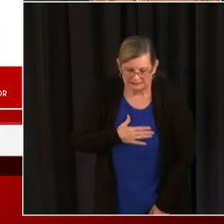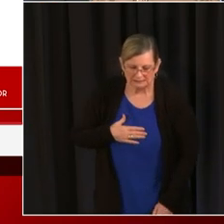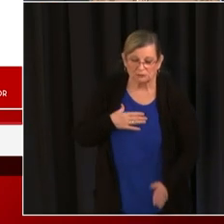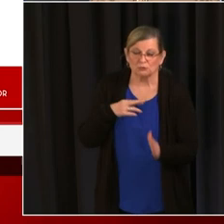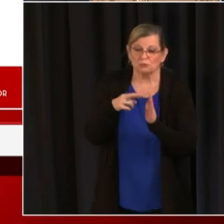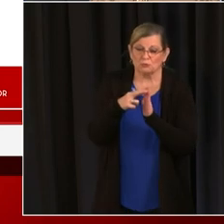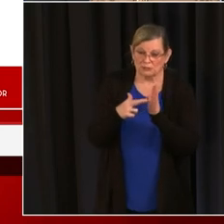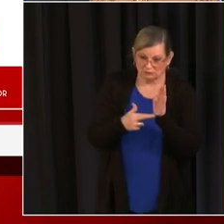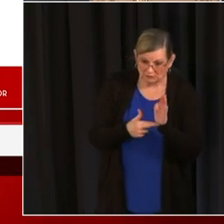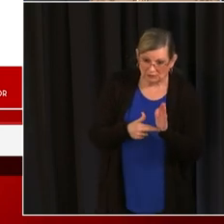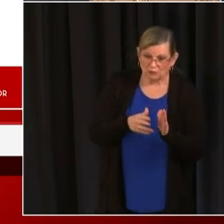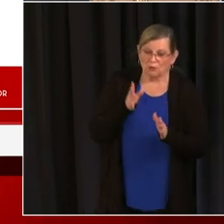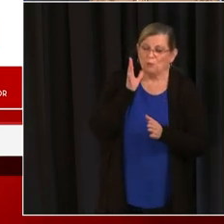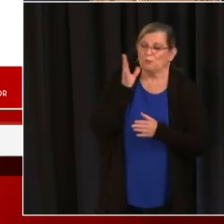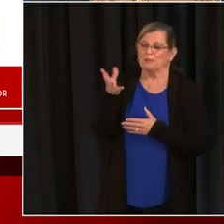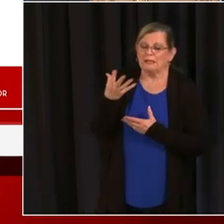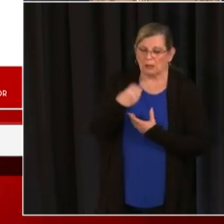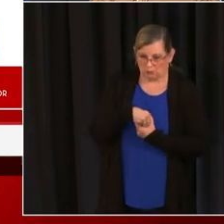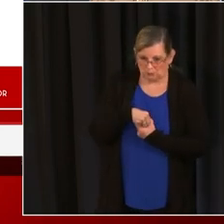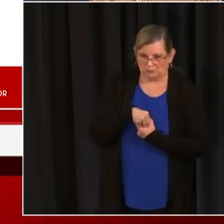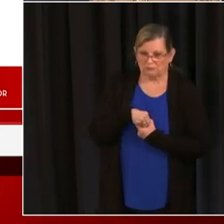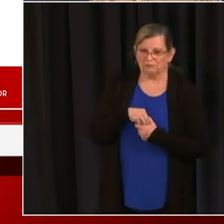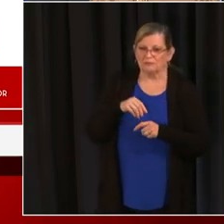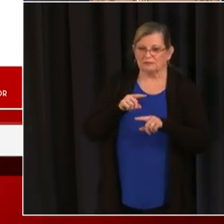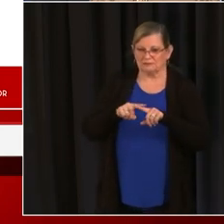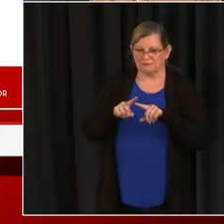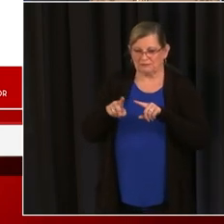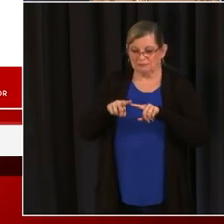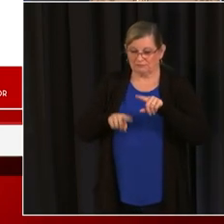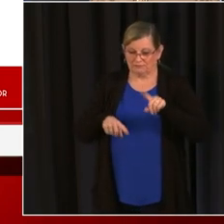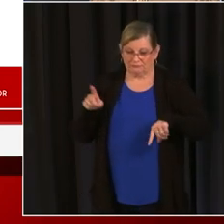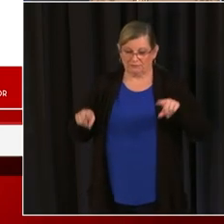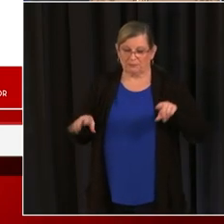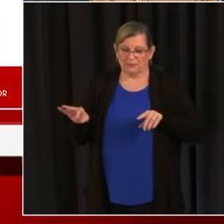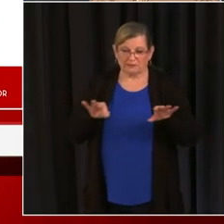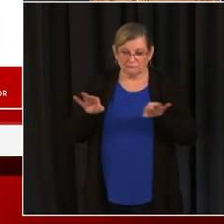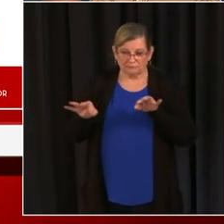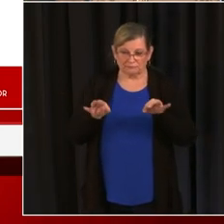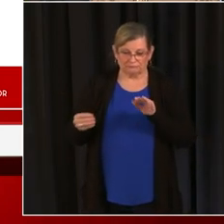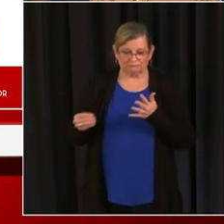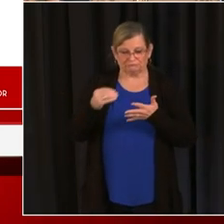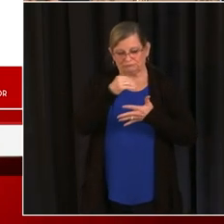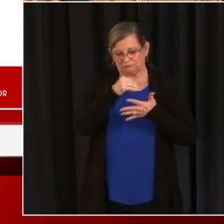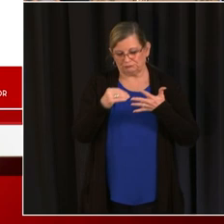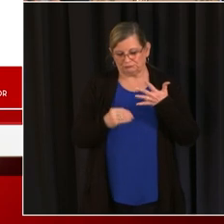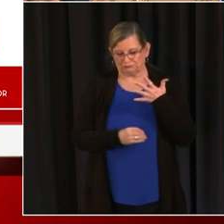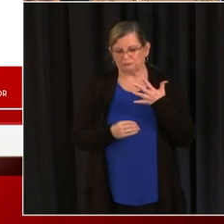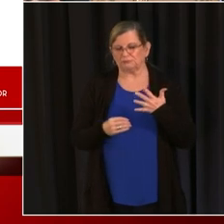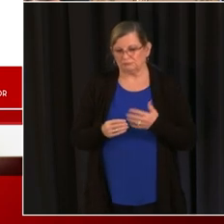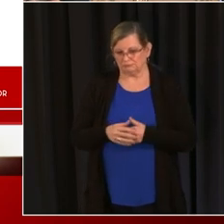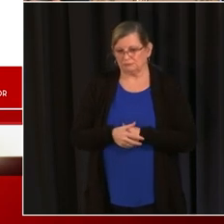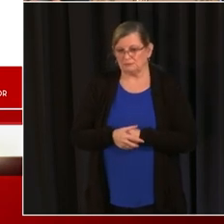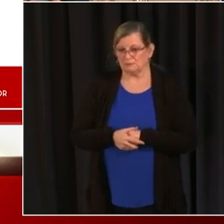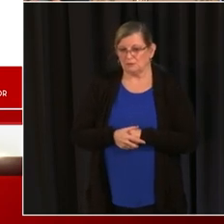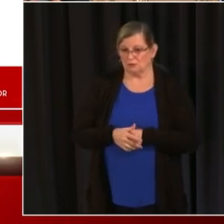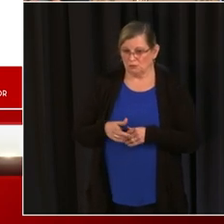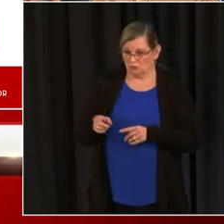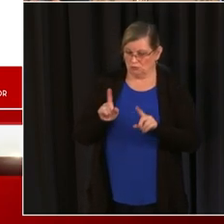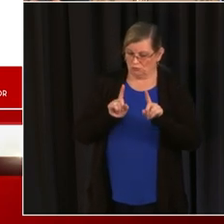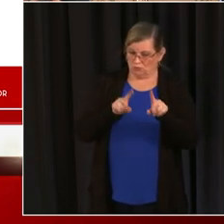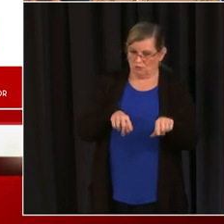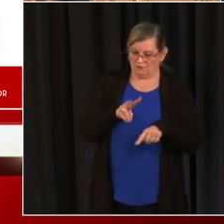pre-register so you will be included in the randomized selection according to your priority group. You can go to